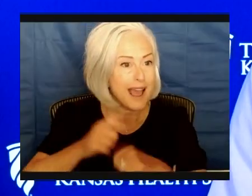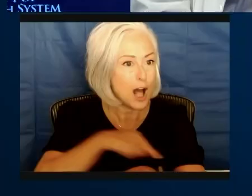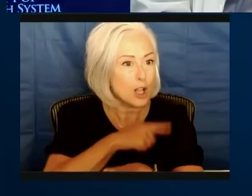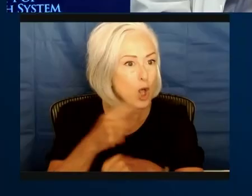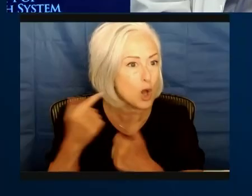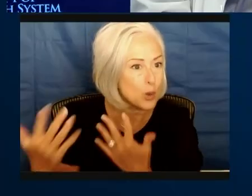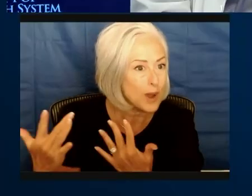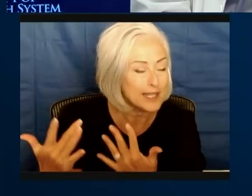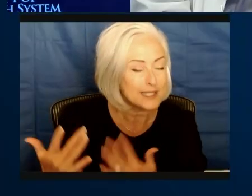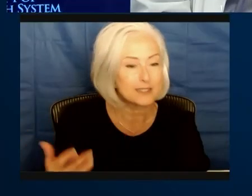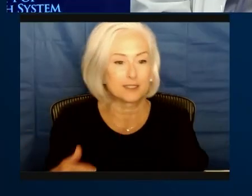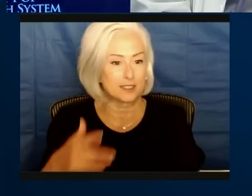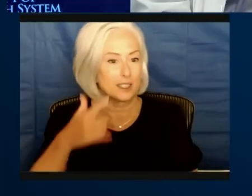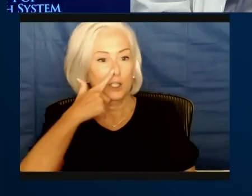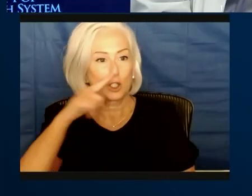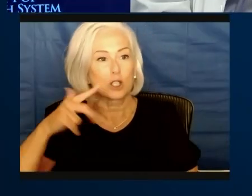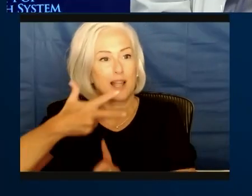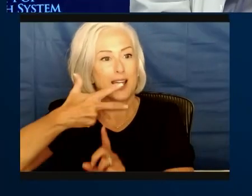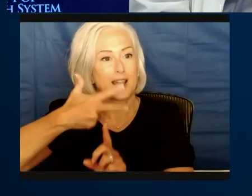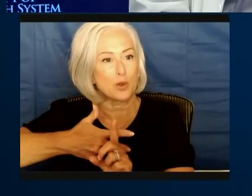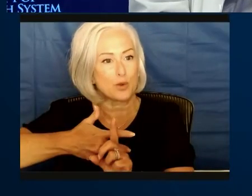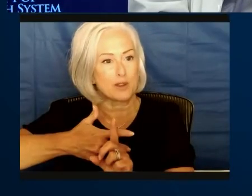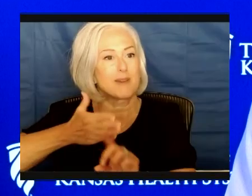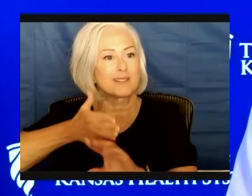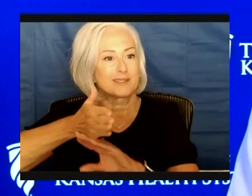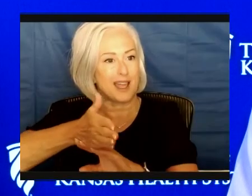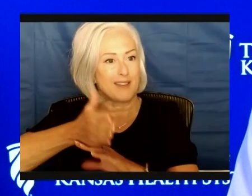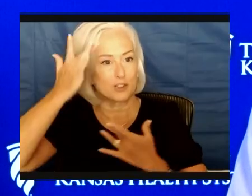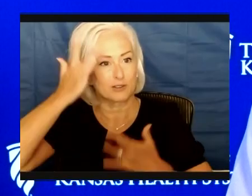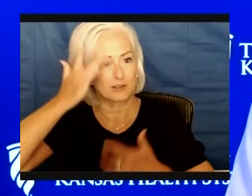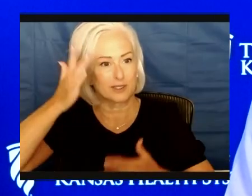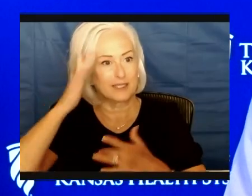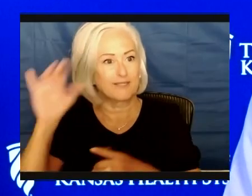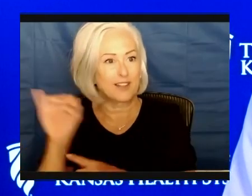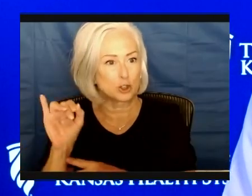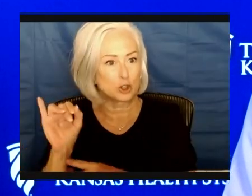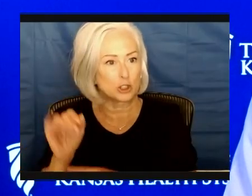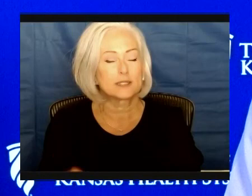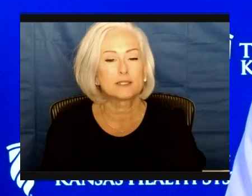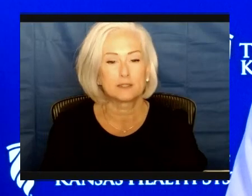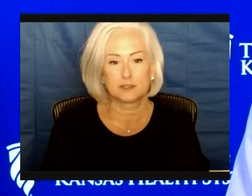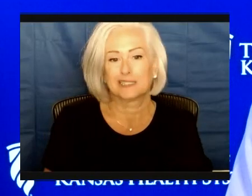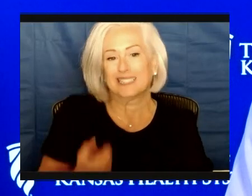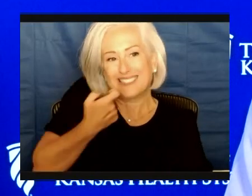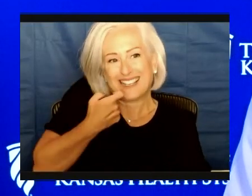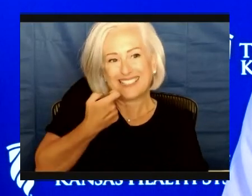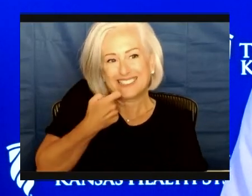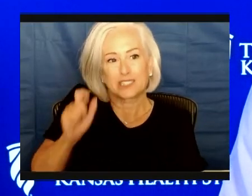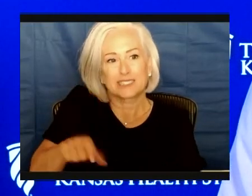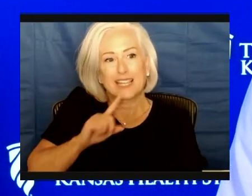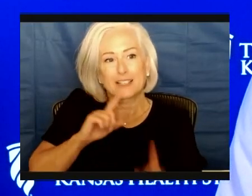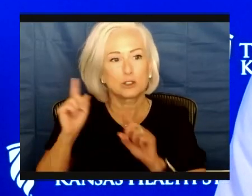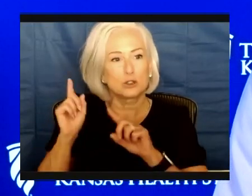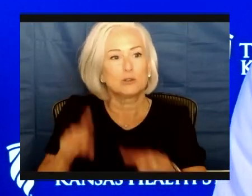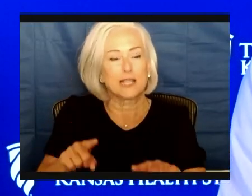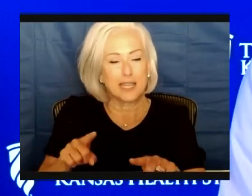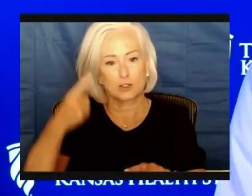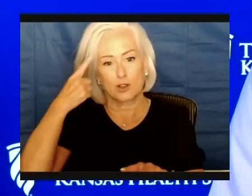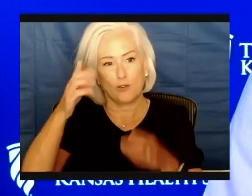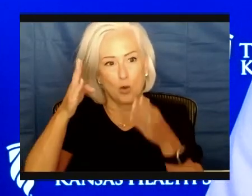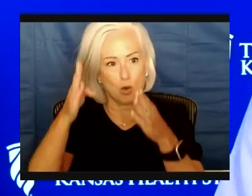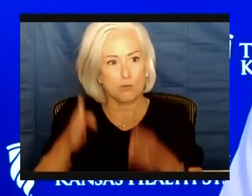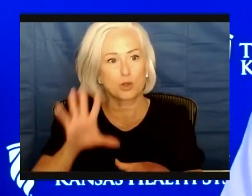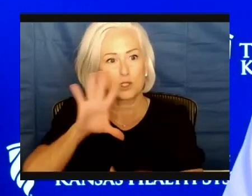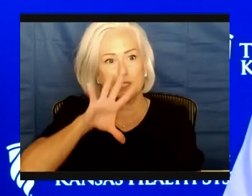that last infection. Yeah, and certainly, I just had to answer this for a person in the hospital right now who had it in